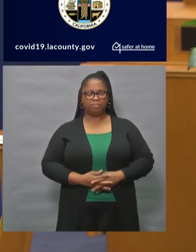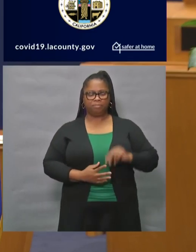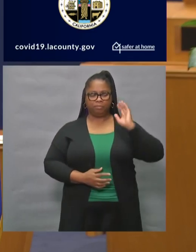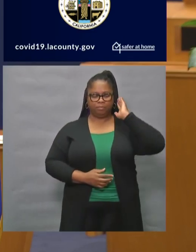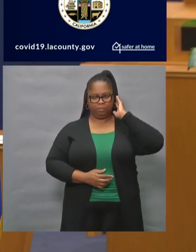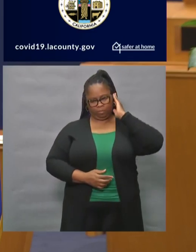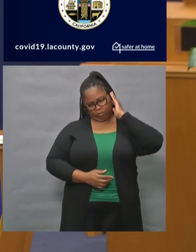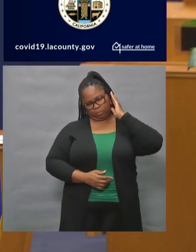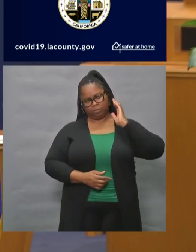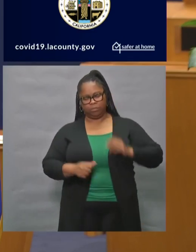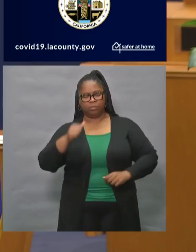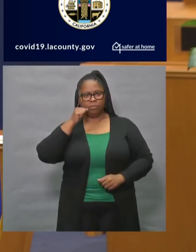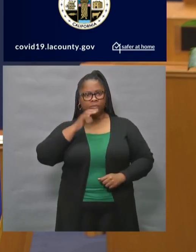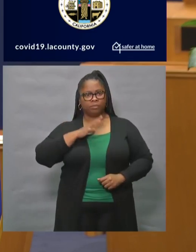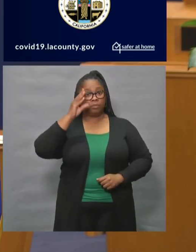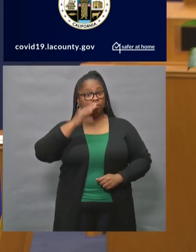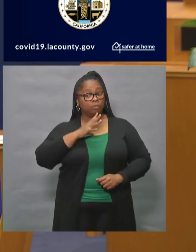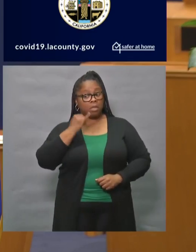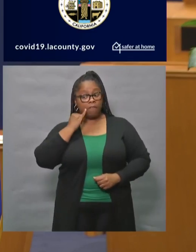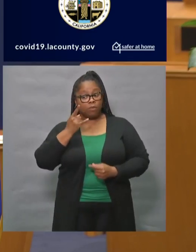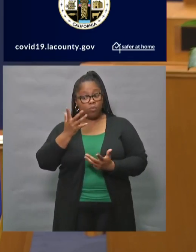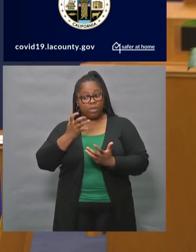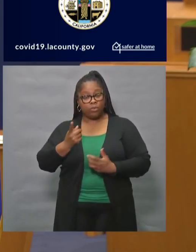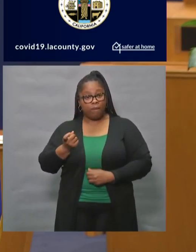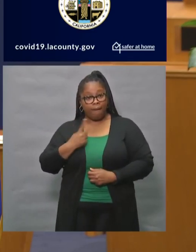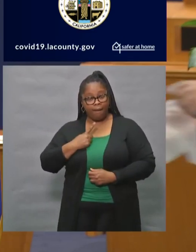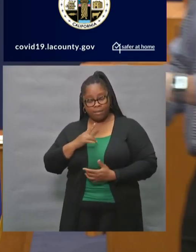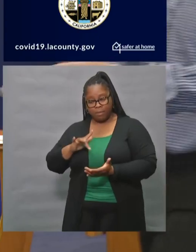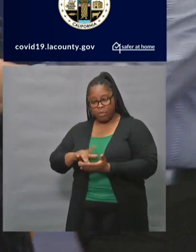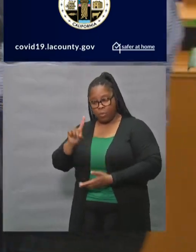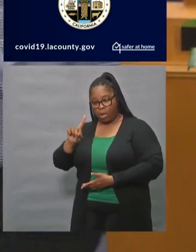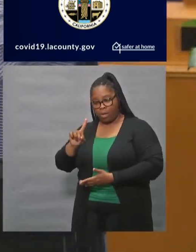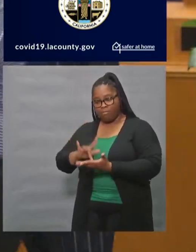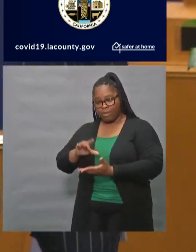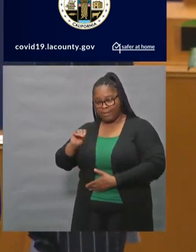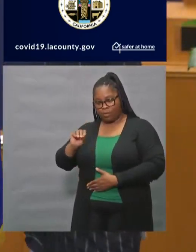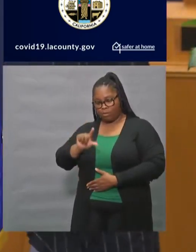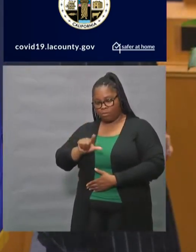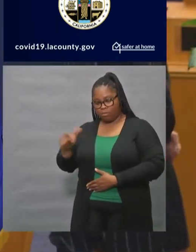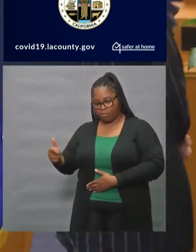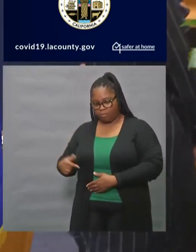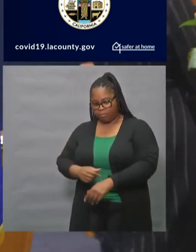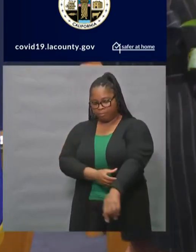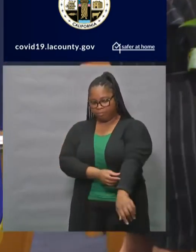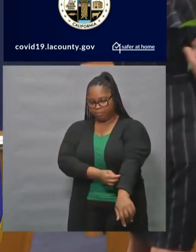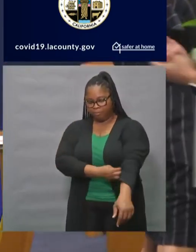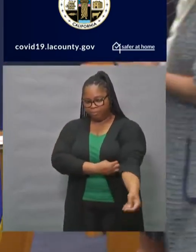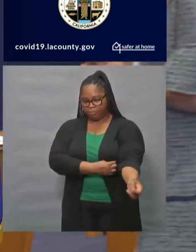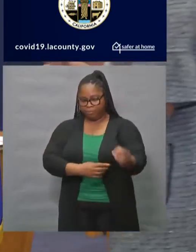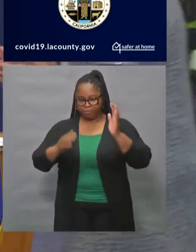Okay, ladies and gentlemen, if you do wish to ask a question, please press 1 then 0 at this time.